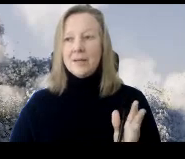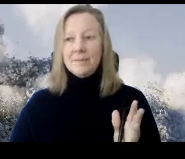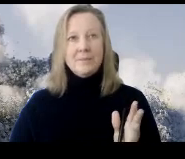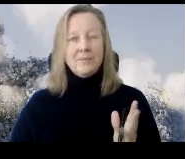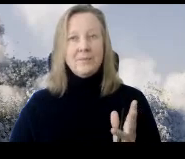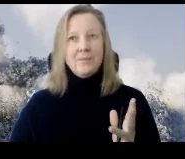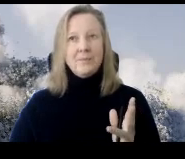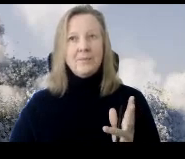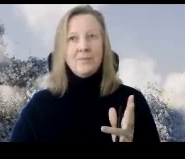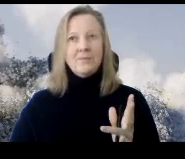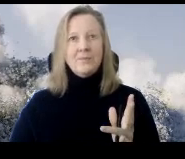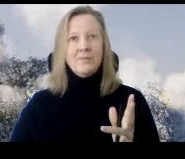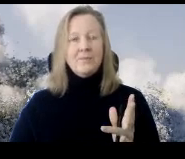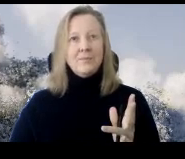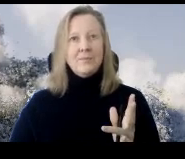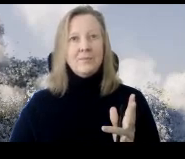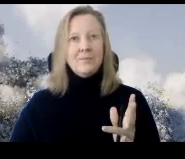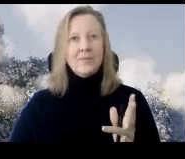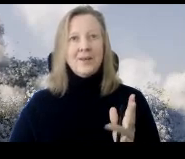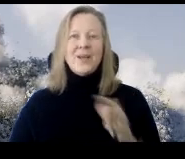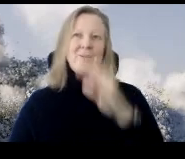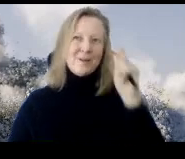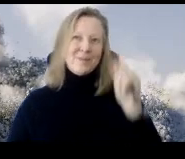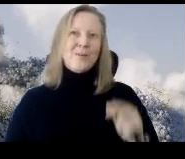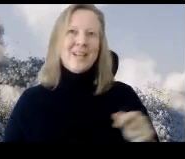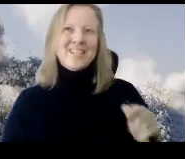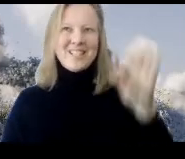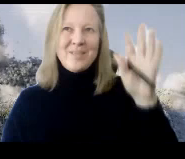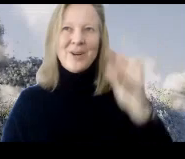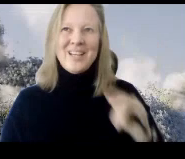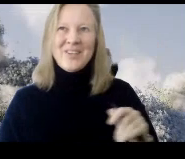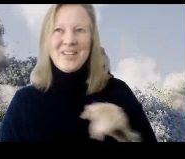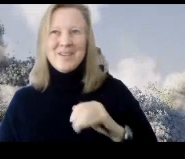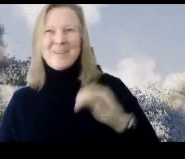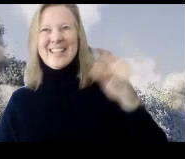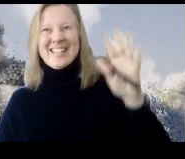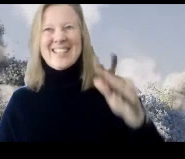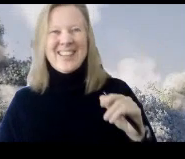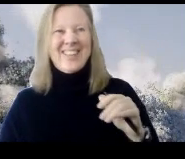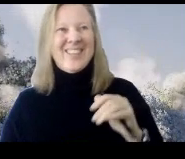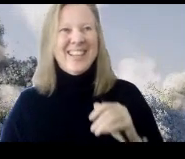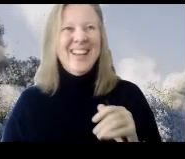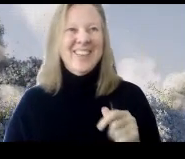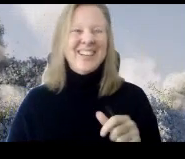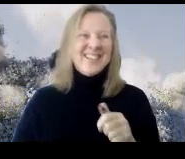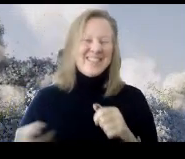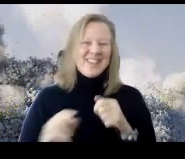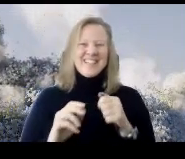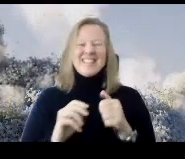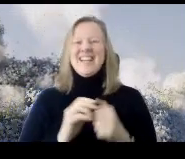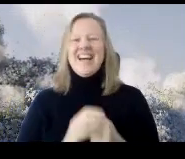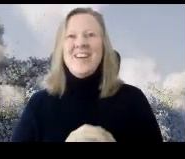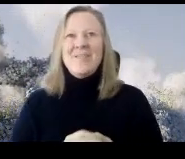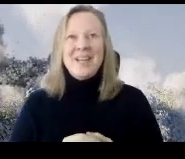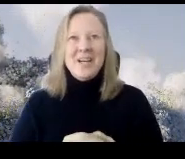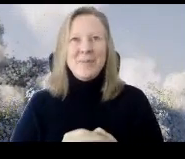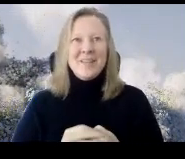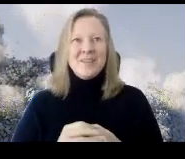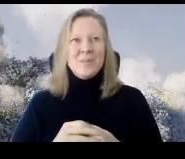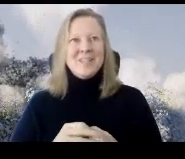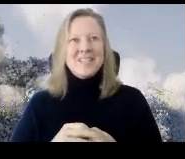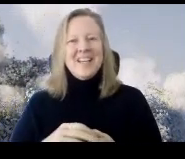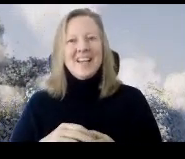Do we have time? I mean, yes. Do you Okay, want well, them maybe I'll to wait be because at I the see end more of hands this? going up. So Yes. I think Yeah. we'll get waylaid. We'll I give them